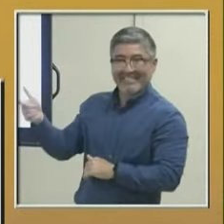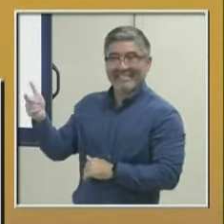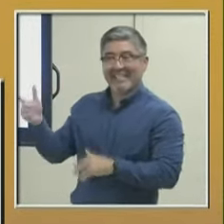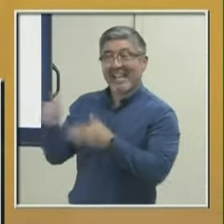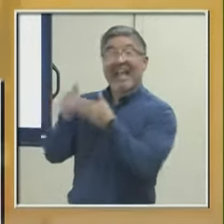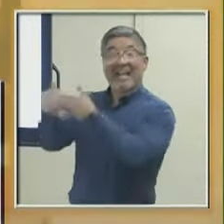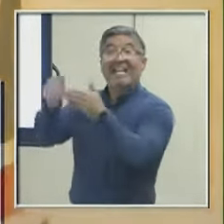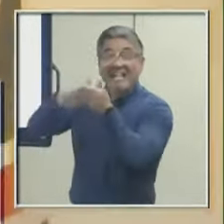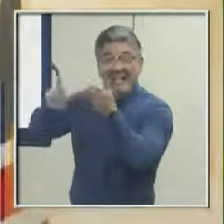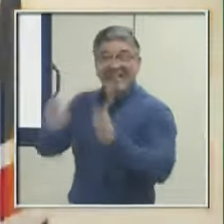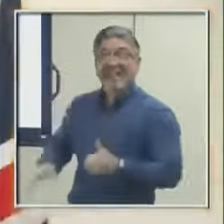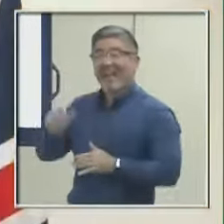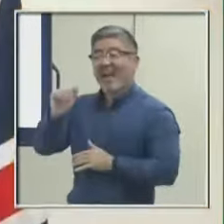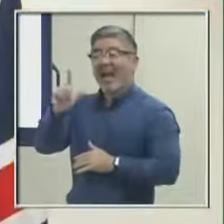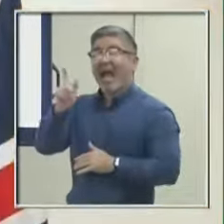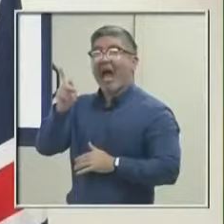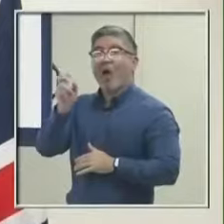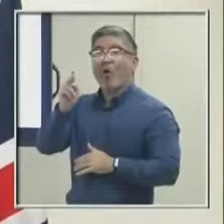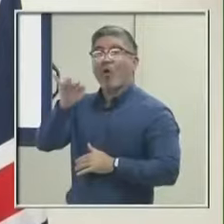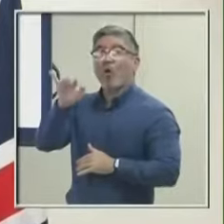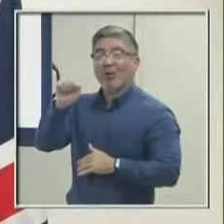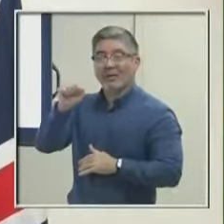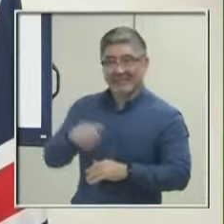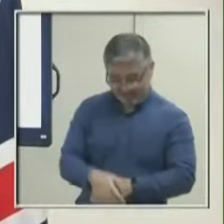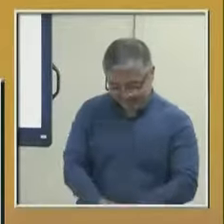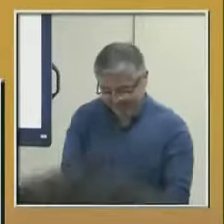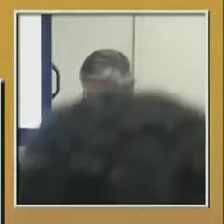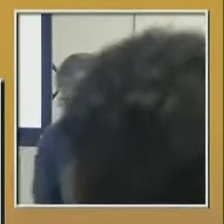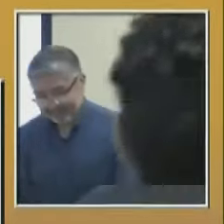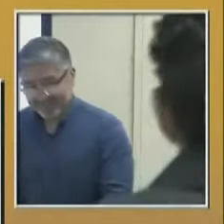lead investigator, Derek Alconis.